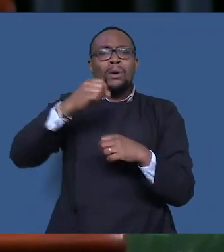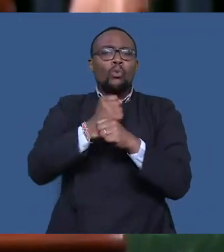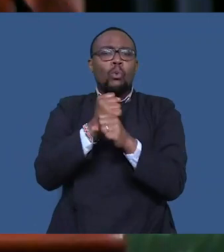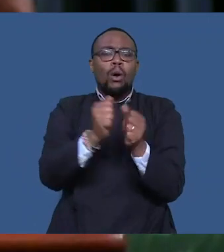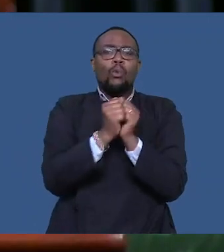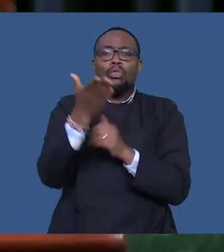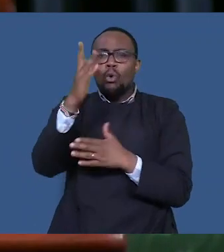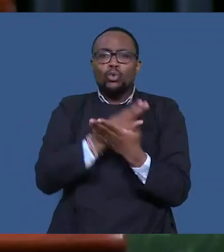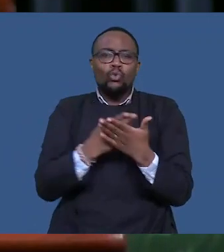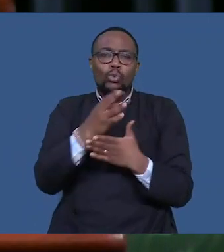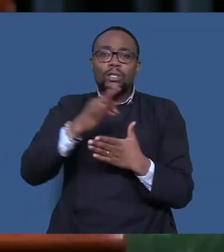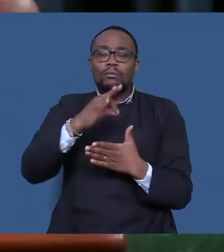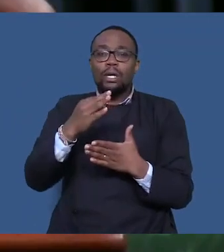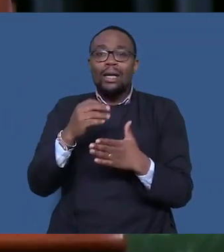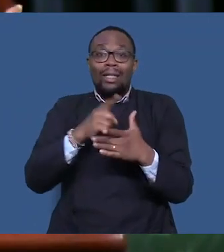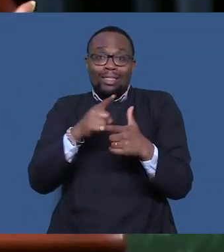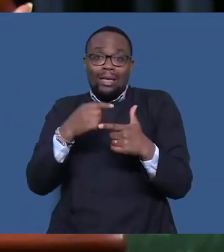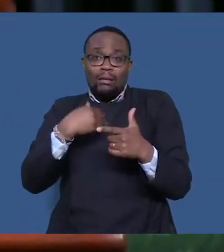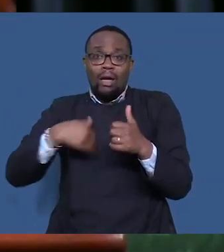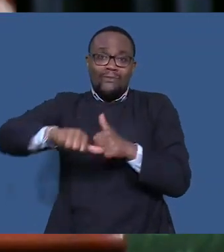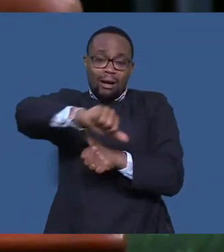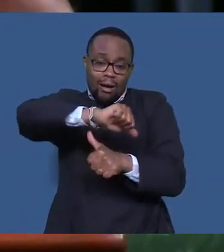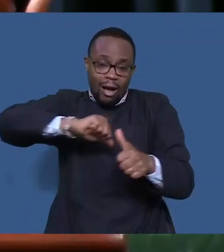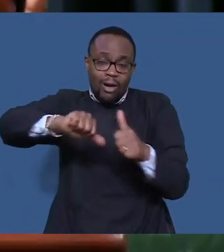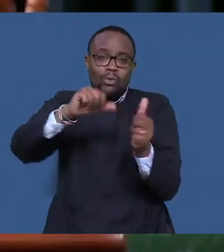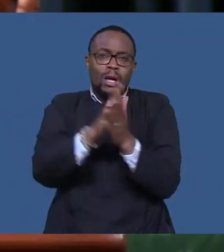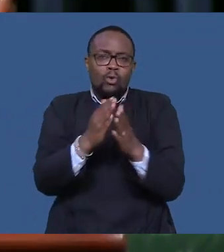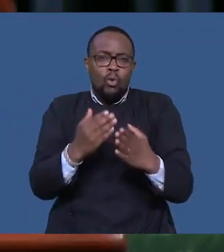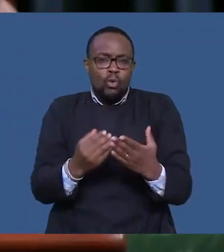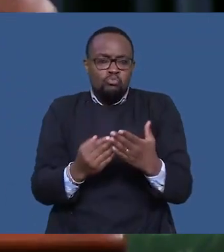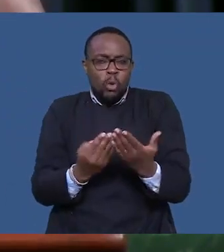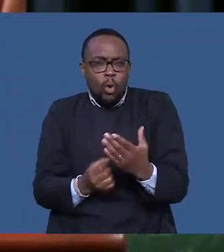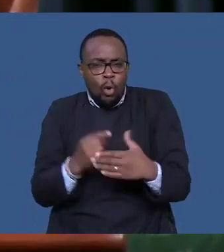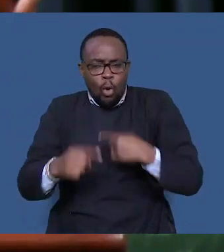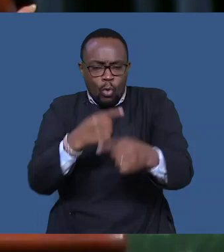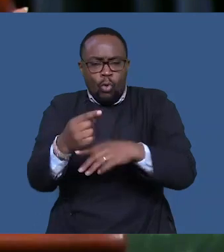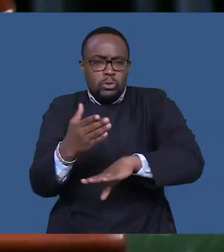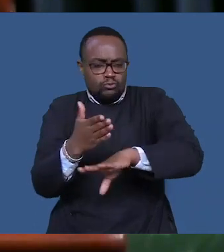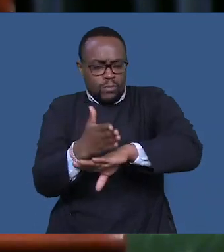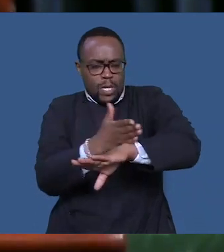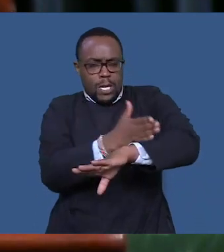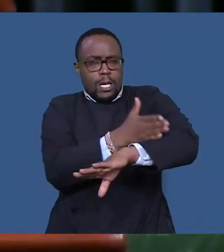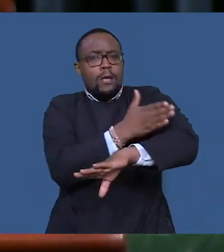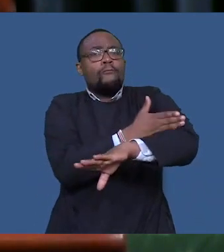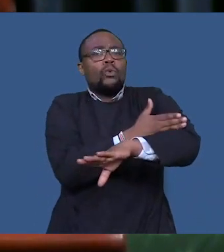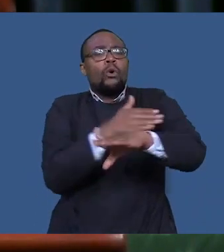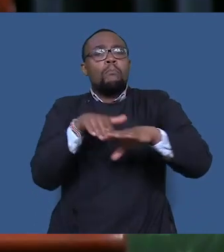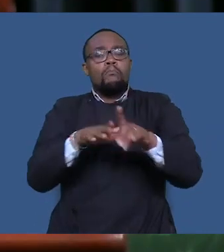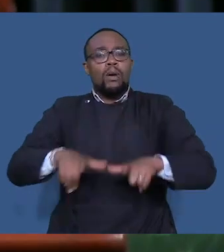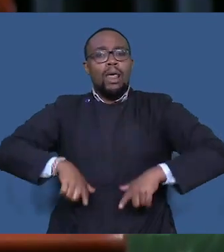of God for the anointing of God to continuously in increasing measure be upon our lives as we continue